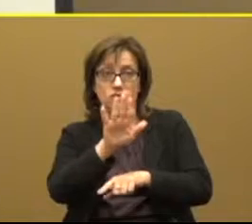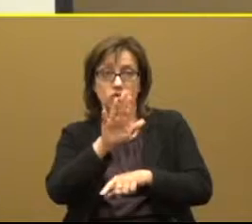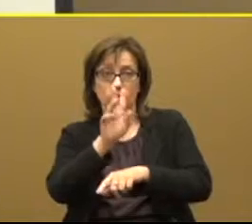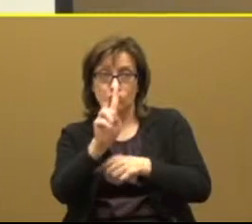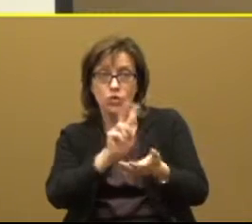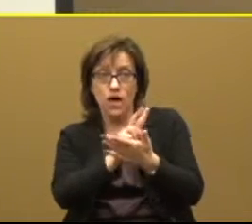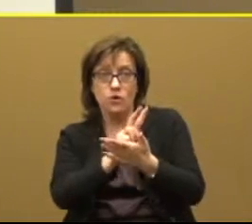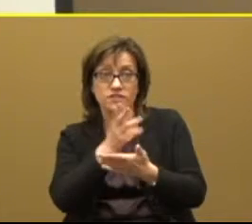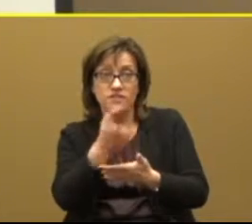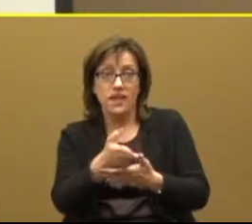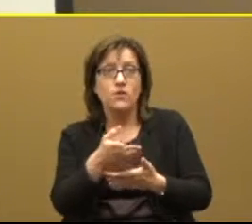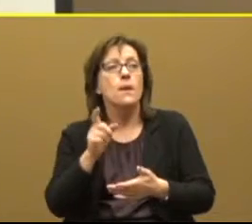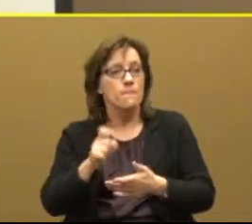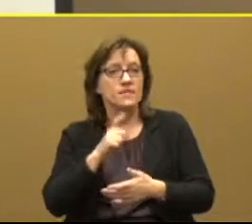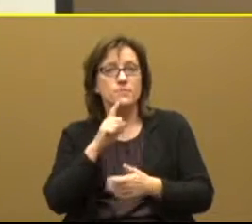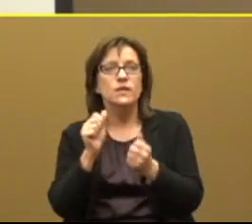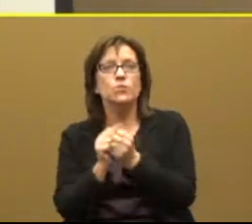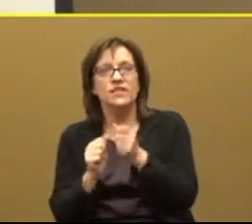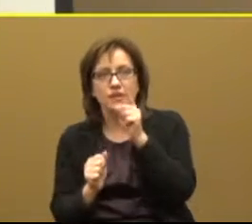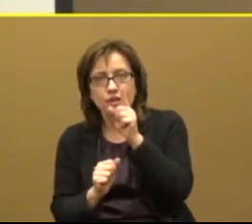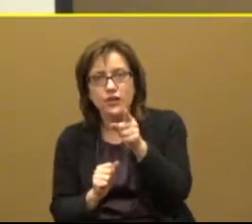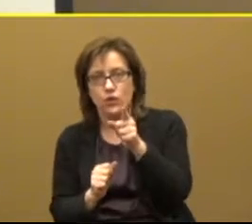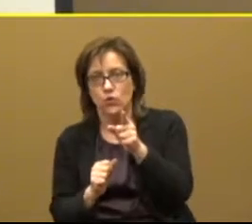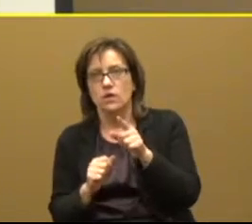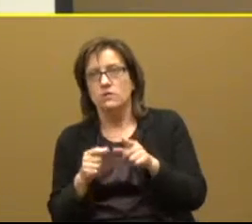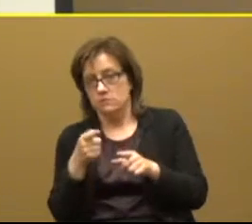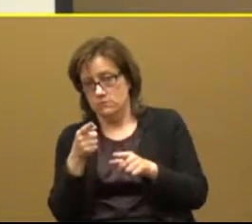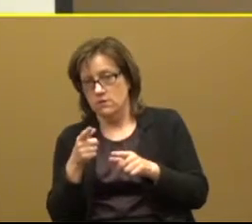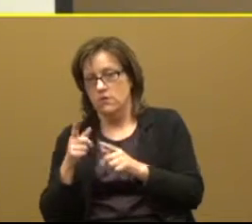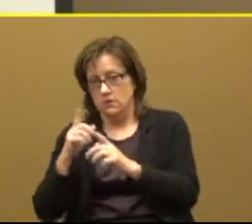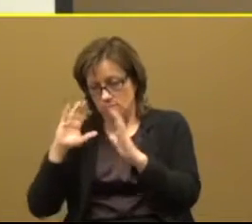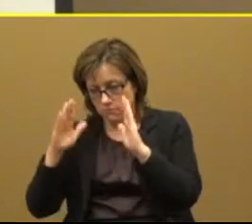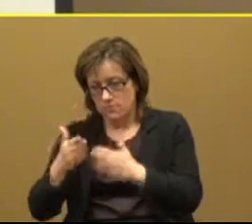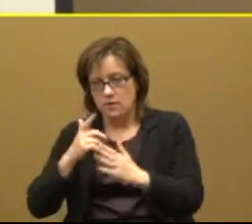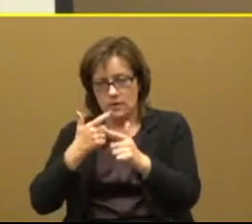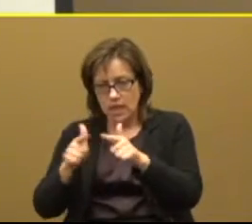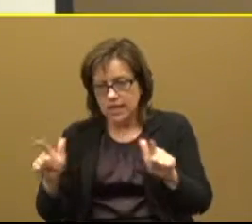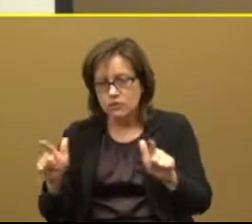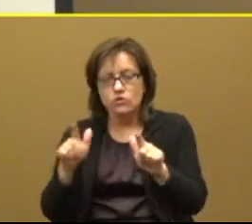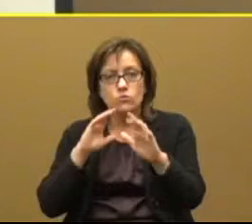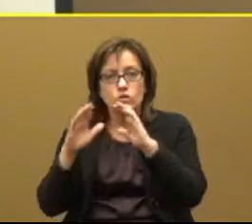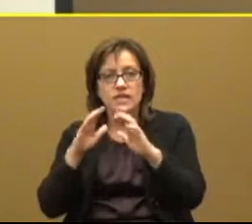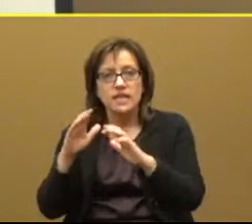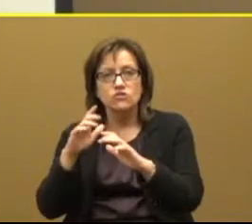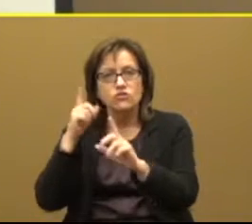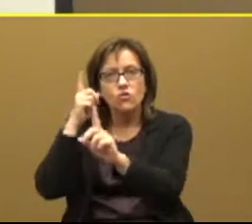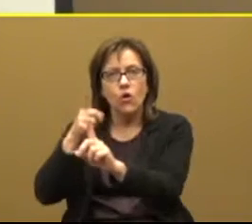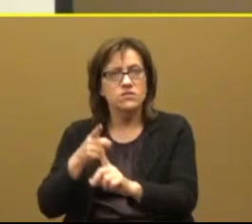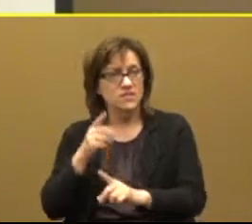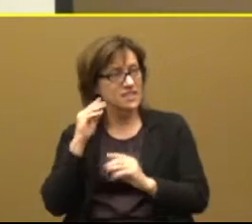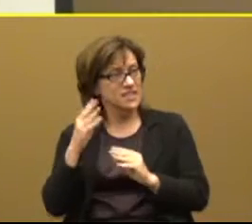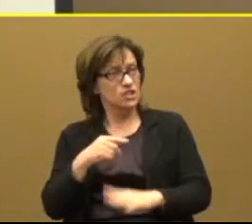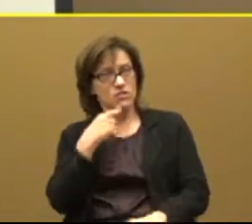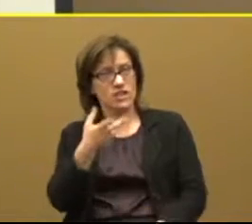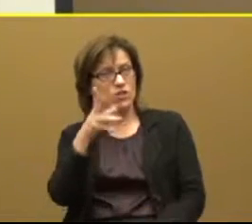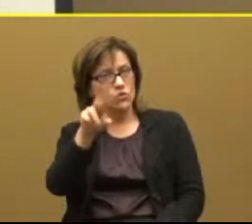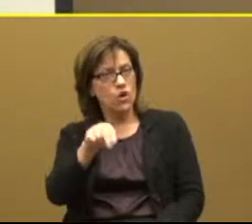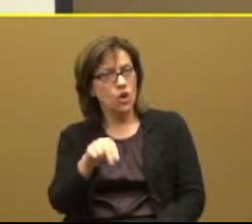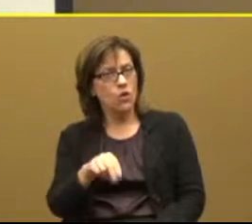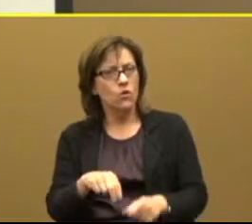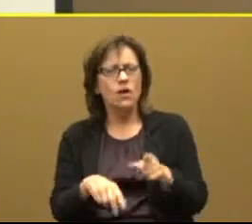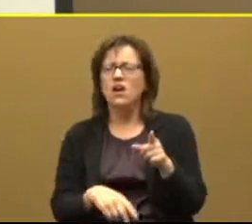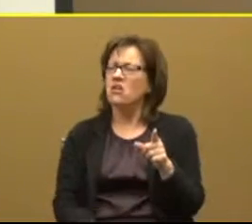needs to be with you. Focused in on language and communication goals. Does the teacher say no? No, not